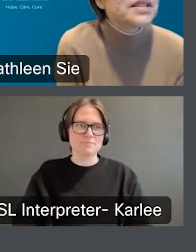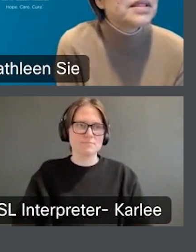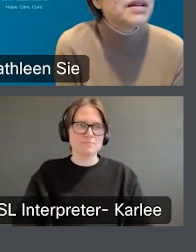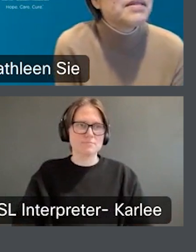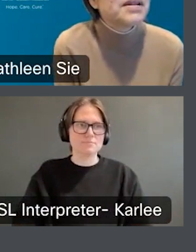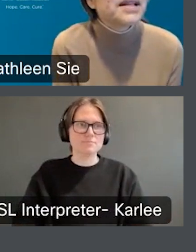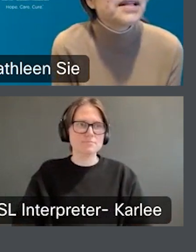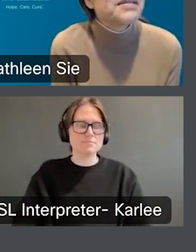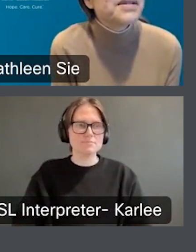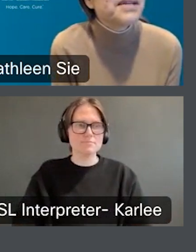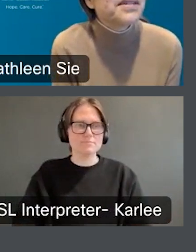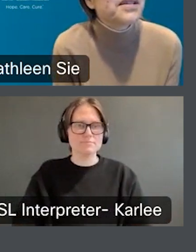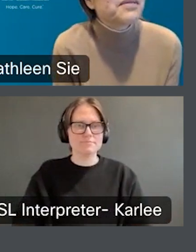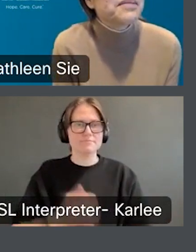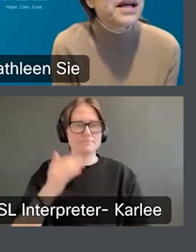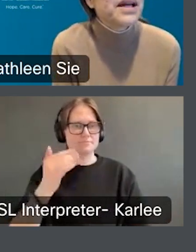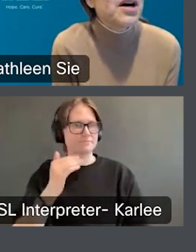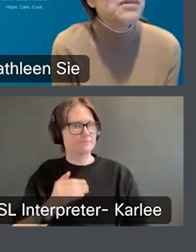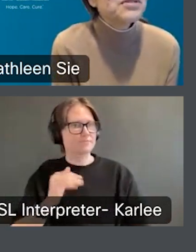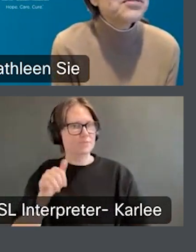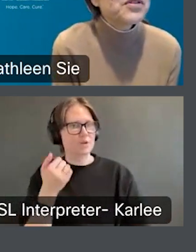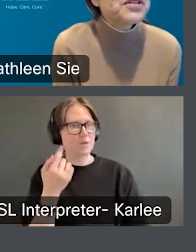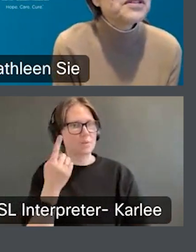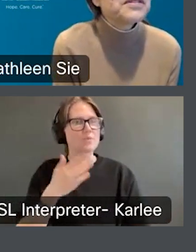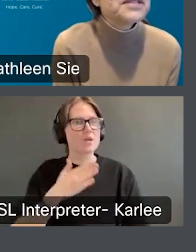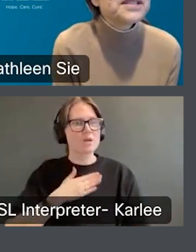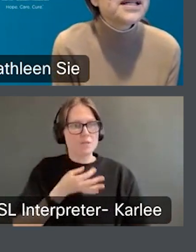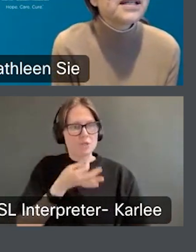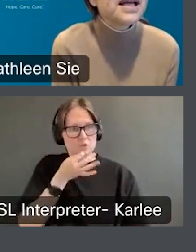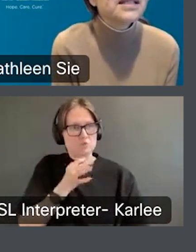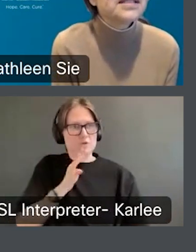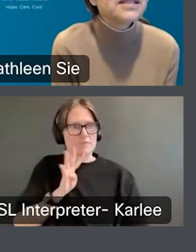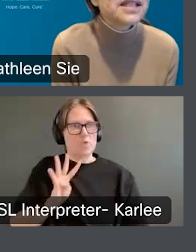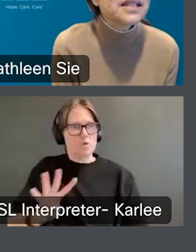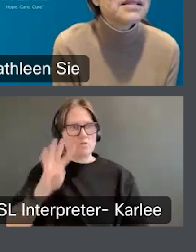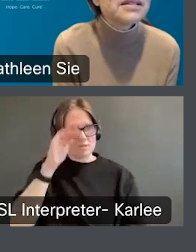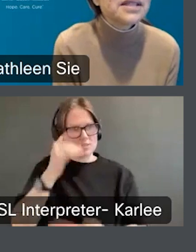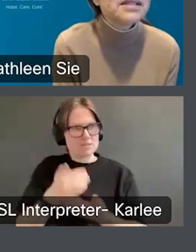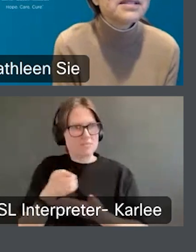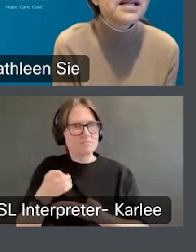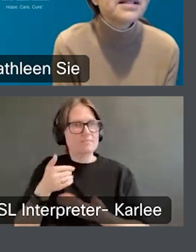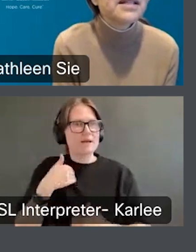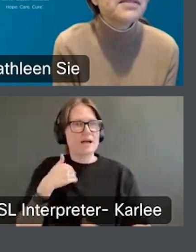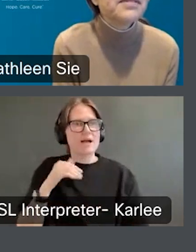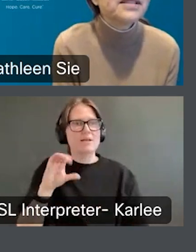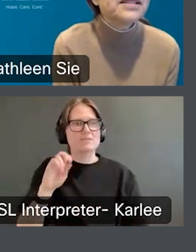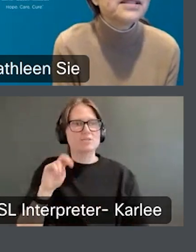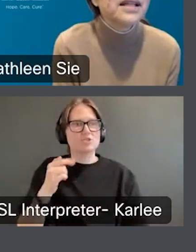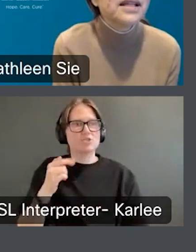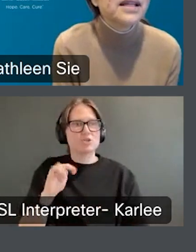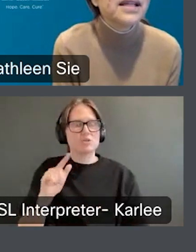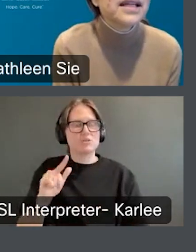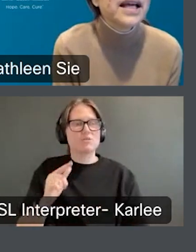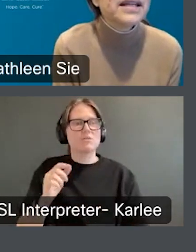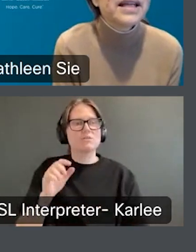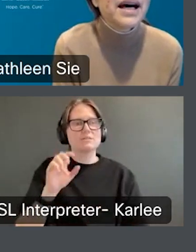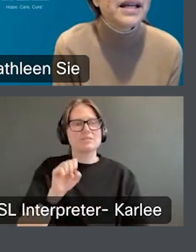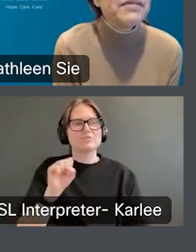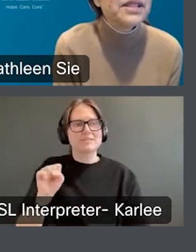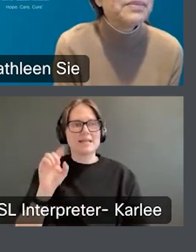All right, here we have another one. My almost 4-year-old son has congenital single-sided deafness. He had